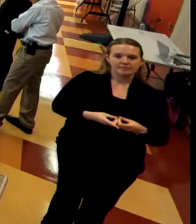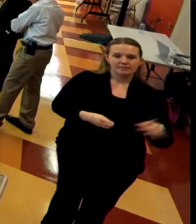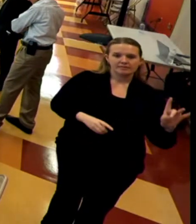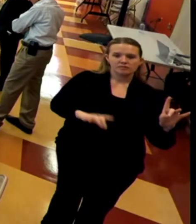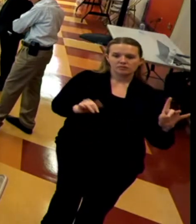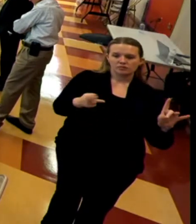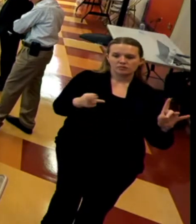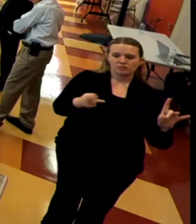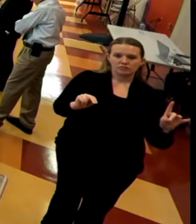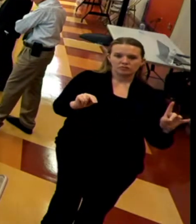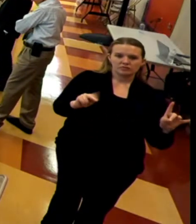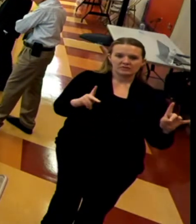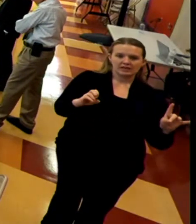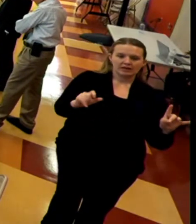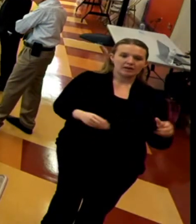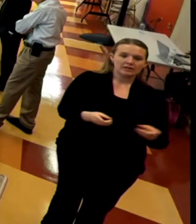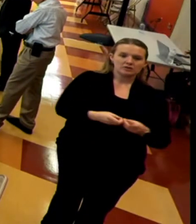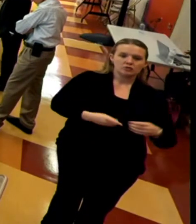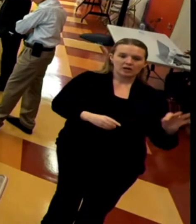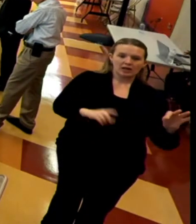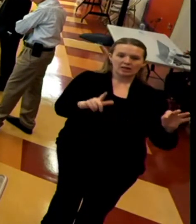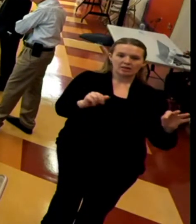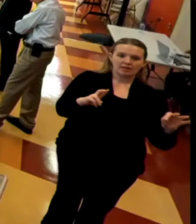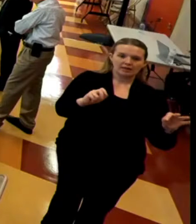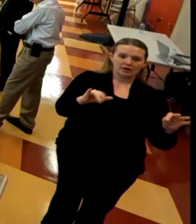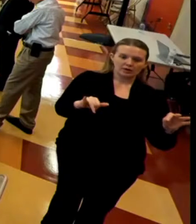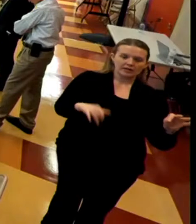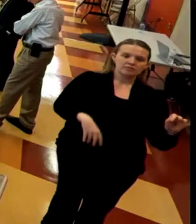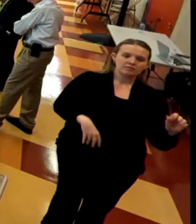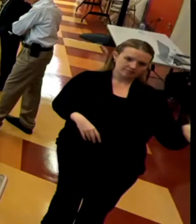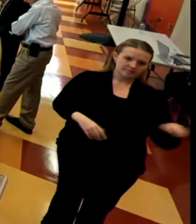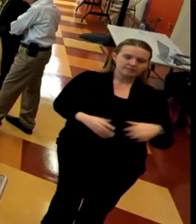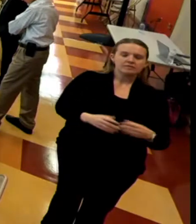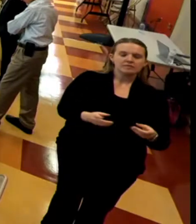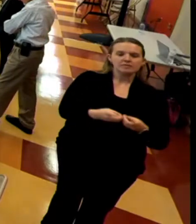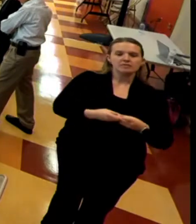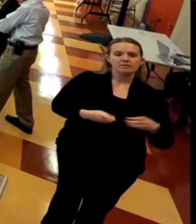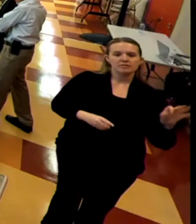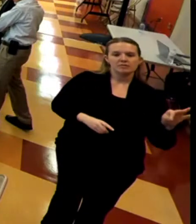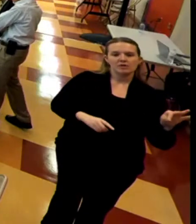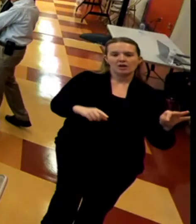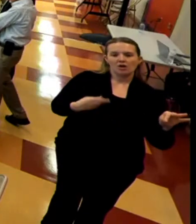John Kelly. District 9, Larry Lamborn. Yay.